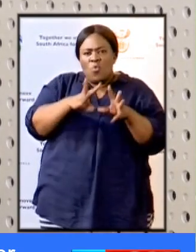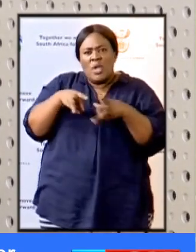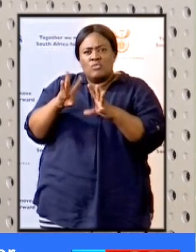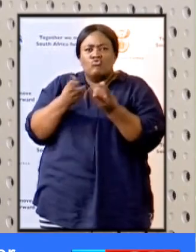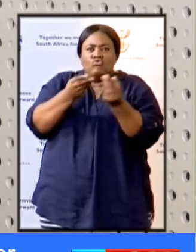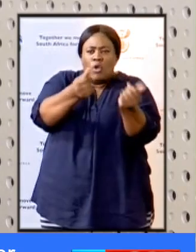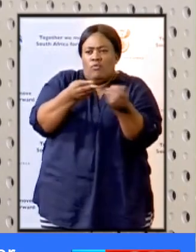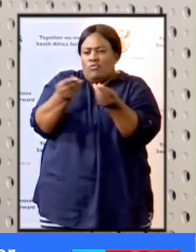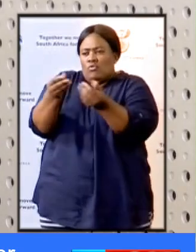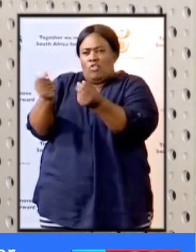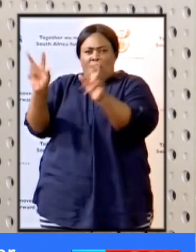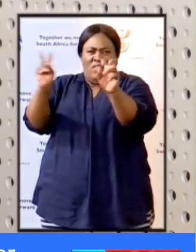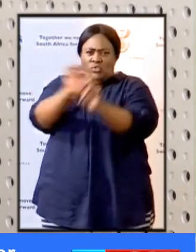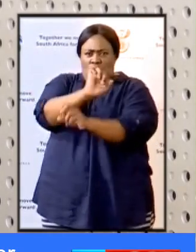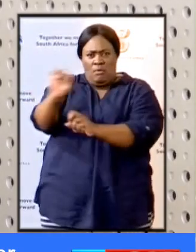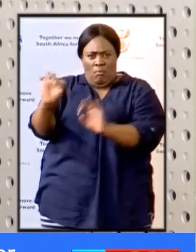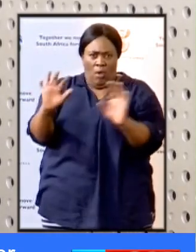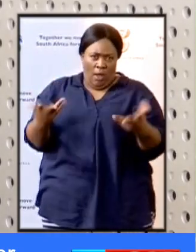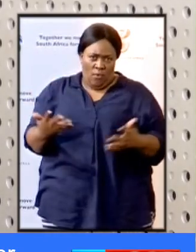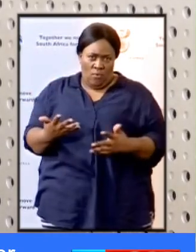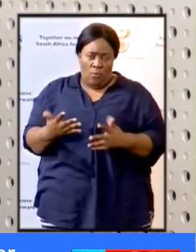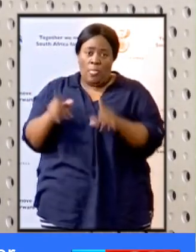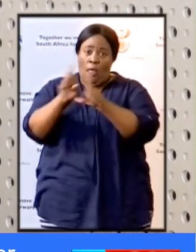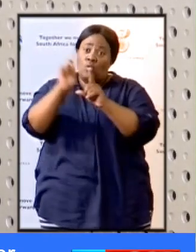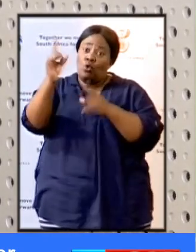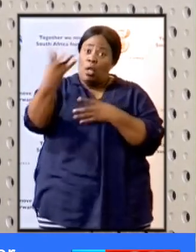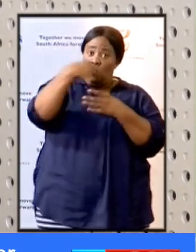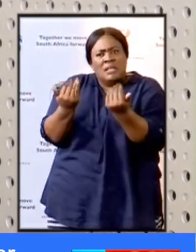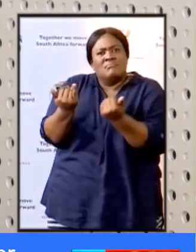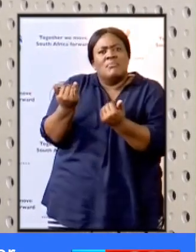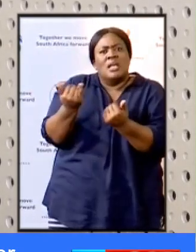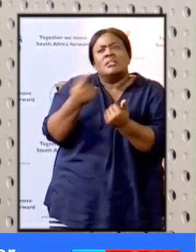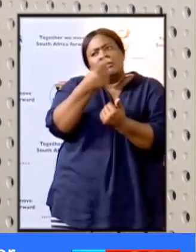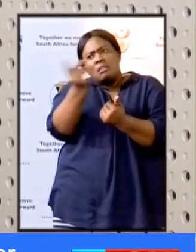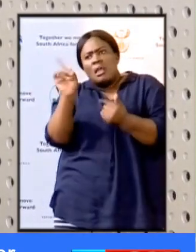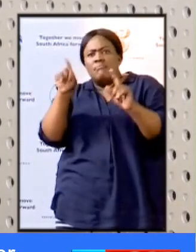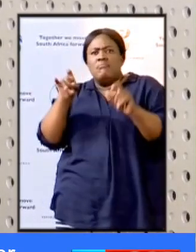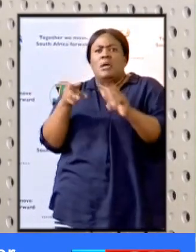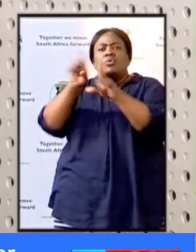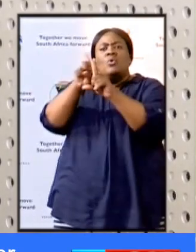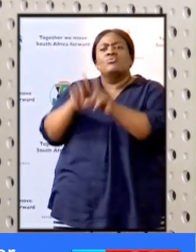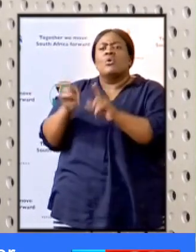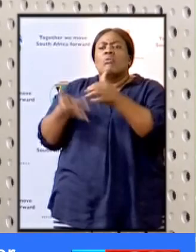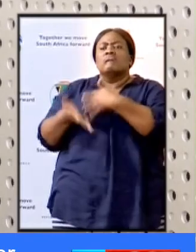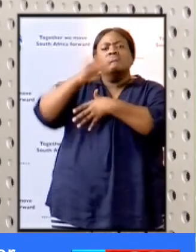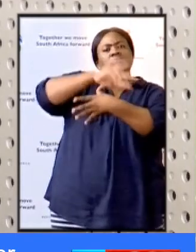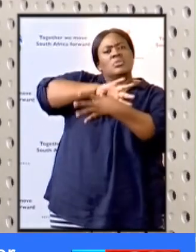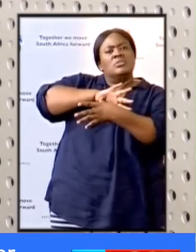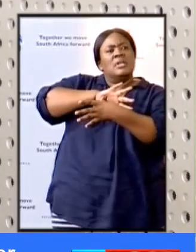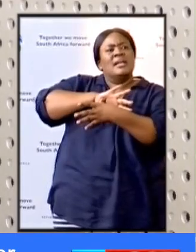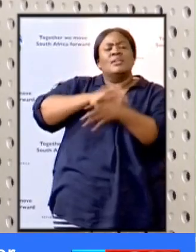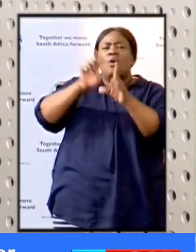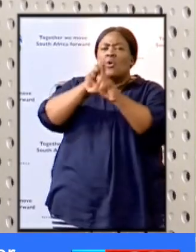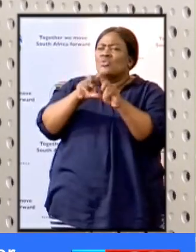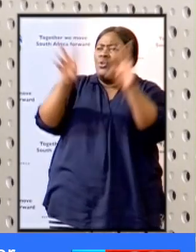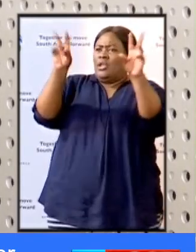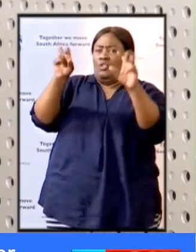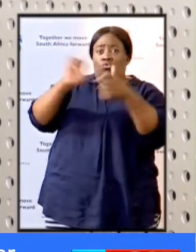their distress. That will include, one must reprioritize. Even this issue of